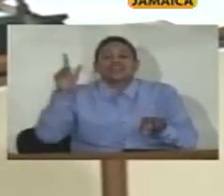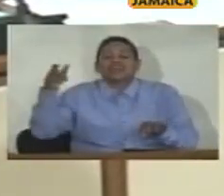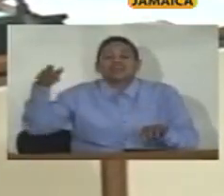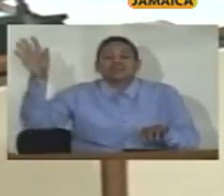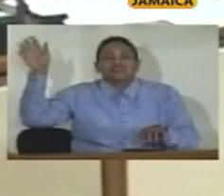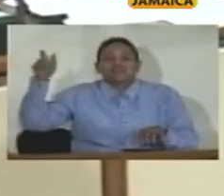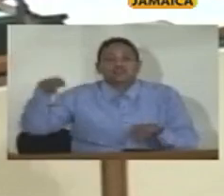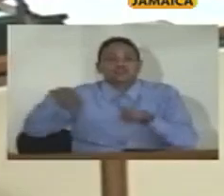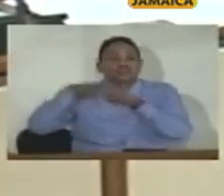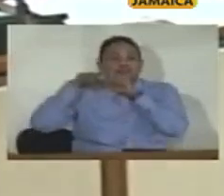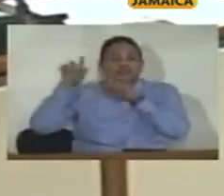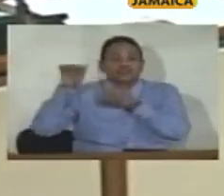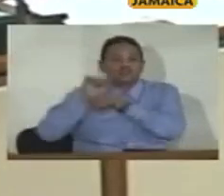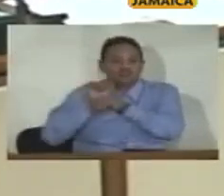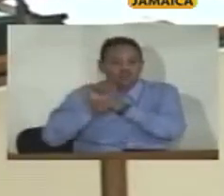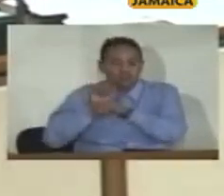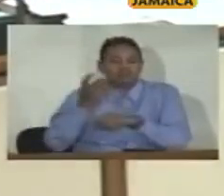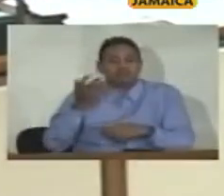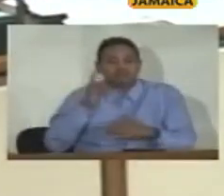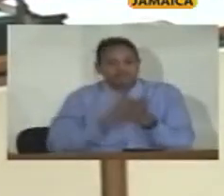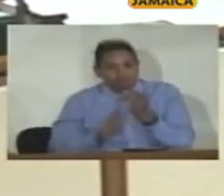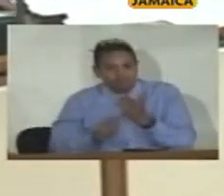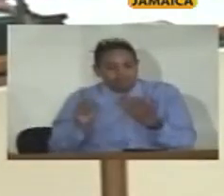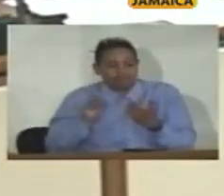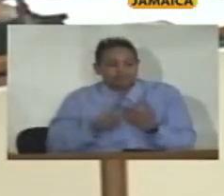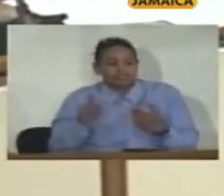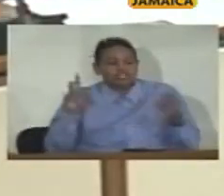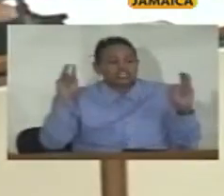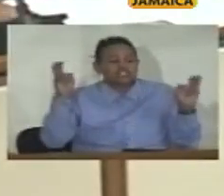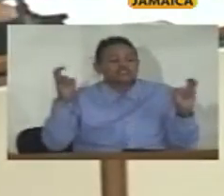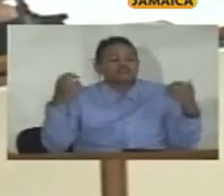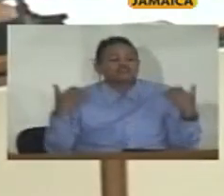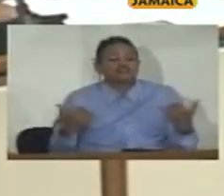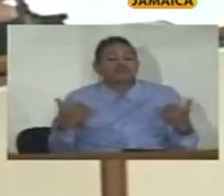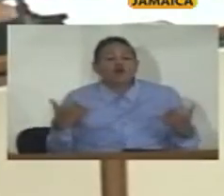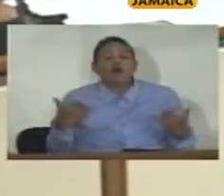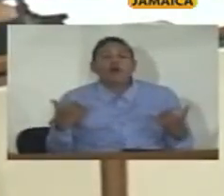the matter at hand is one that is now